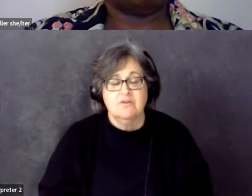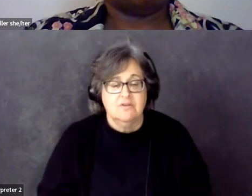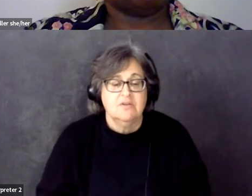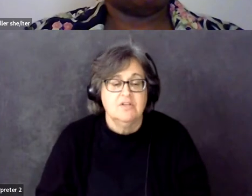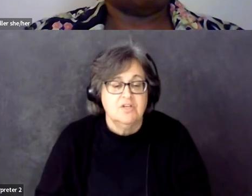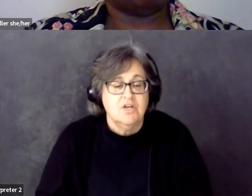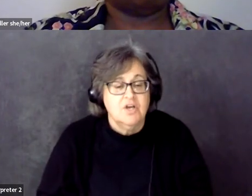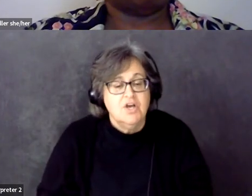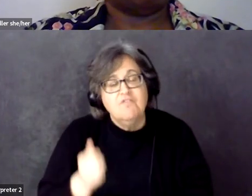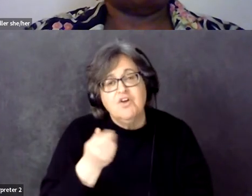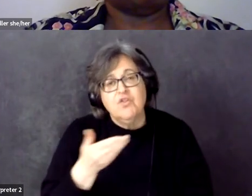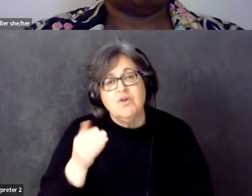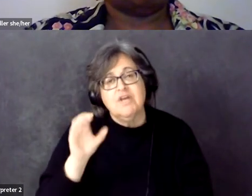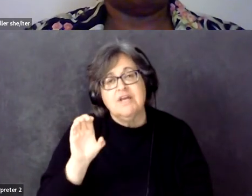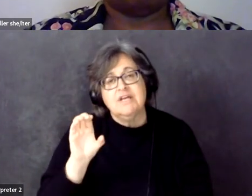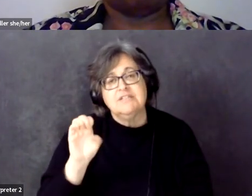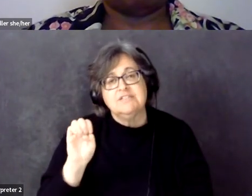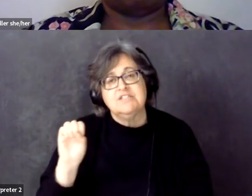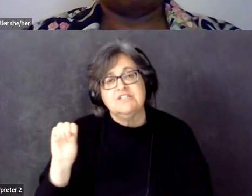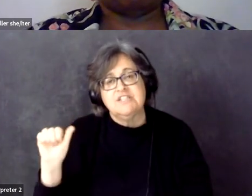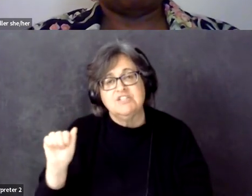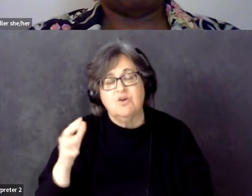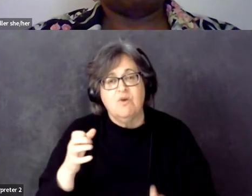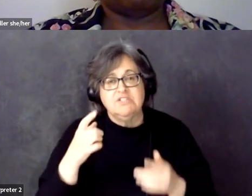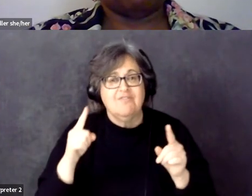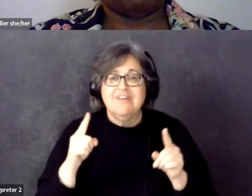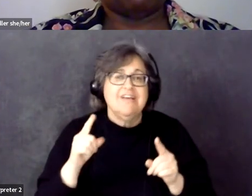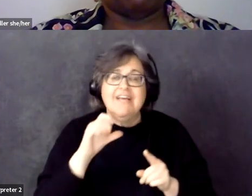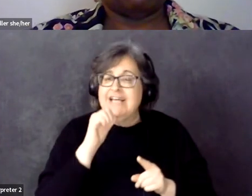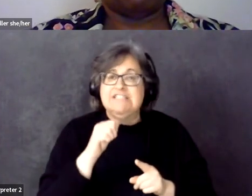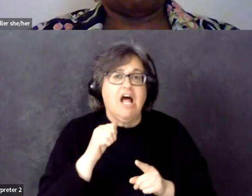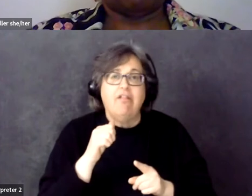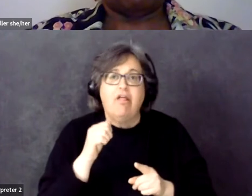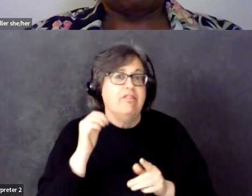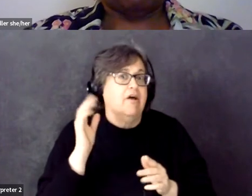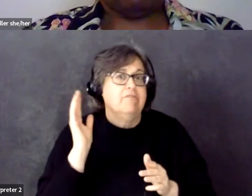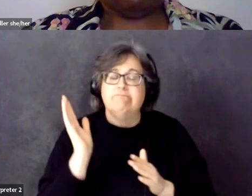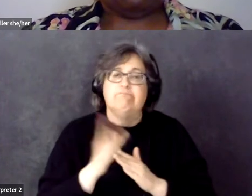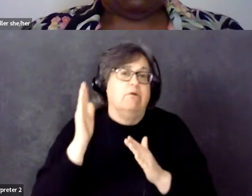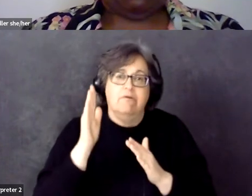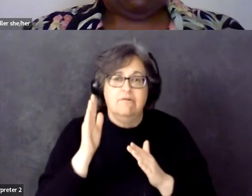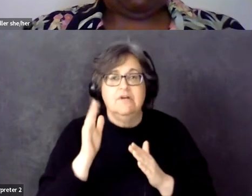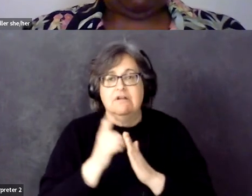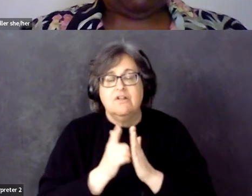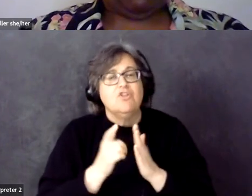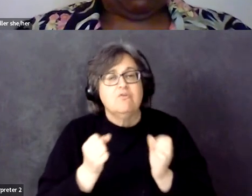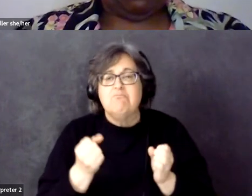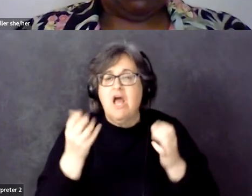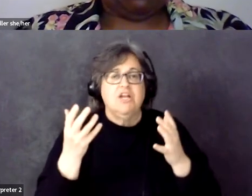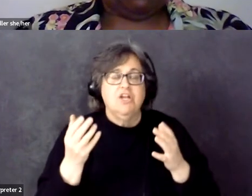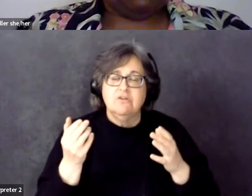a few things CESSA wanted to accomplish. So we know that CESSA is not the end all be all. There are a lot of steps that are required